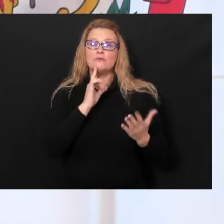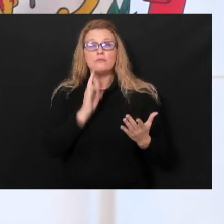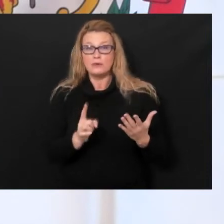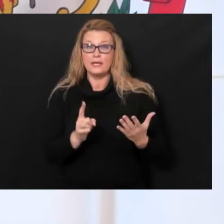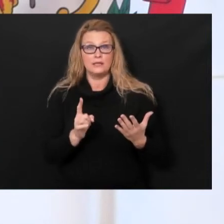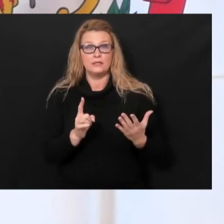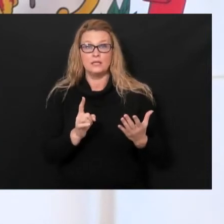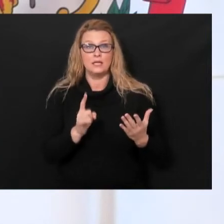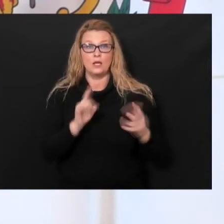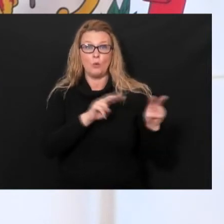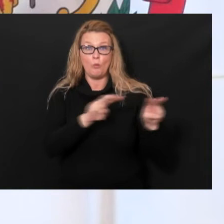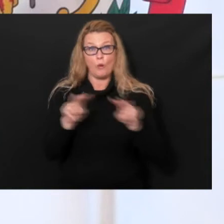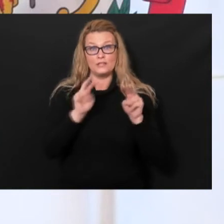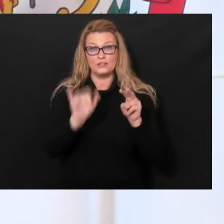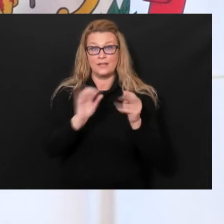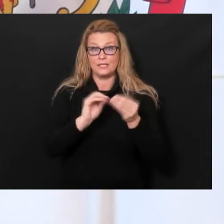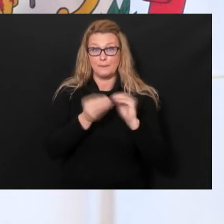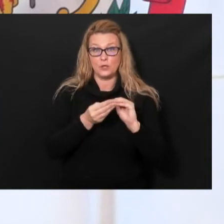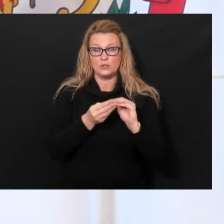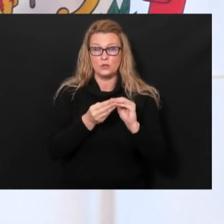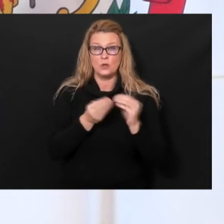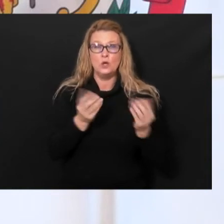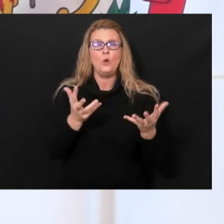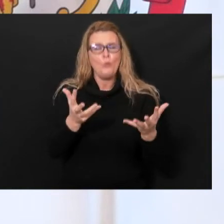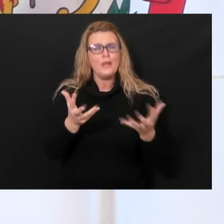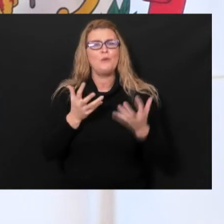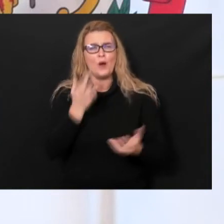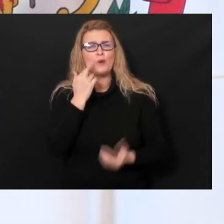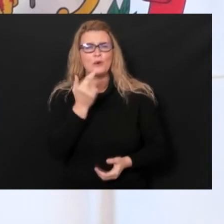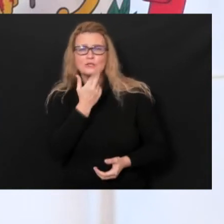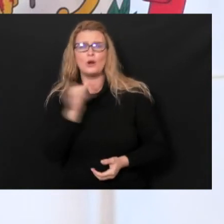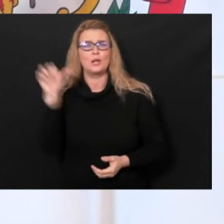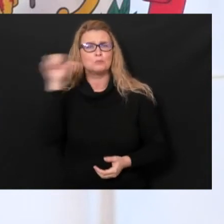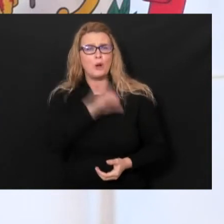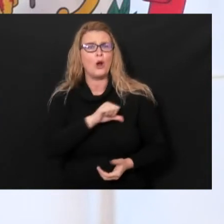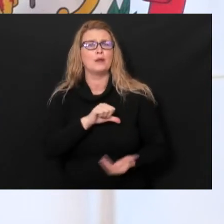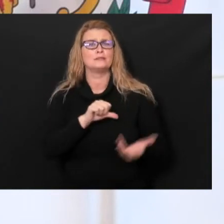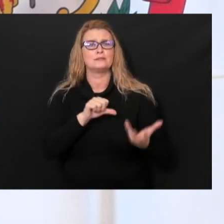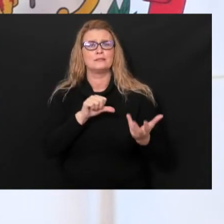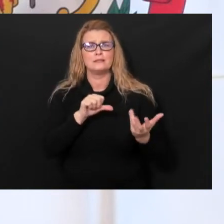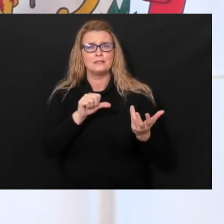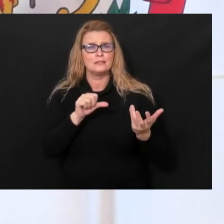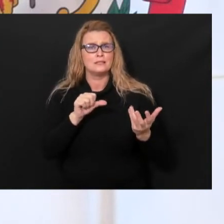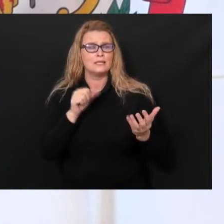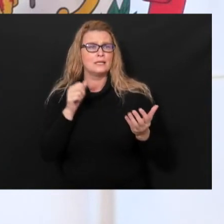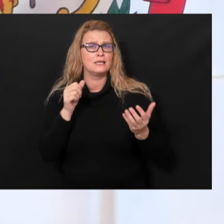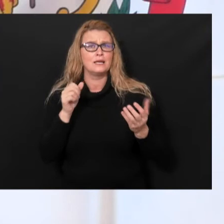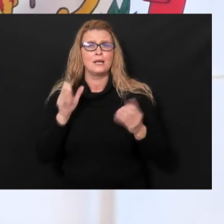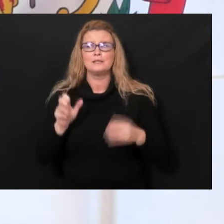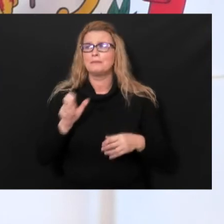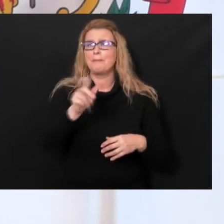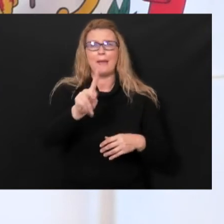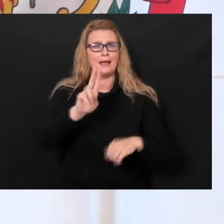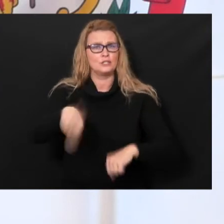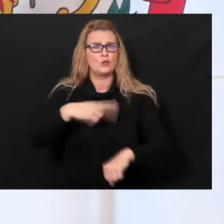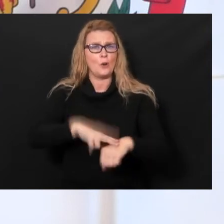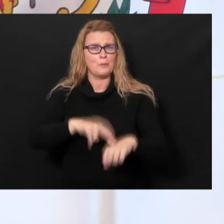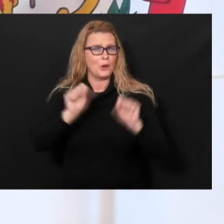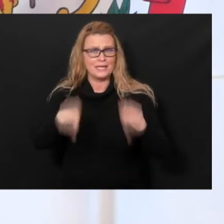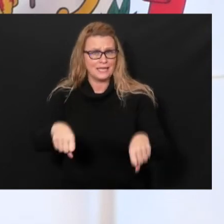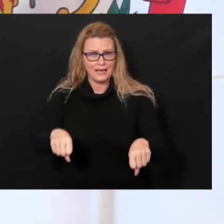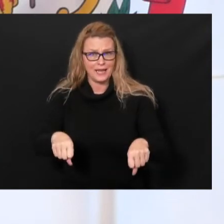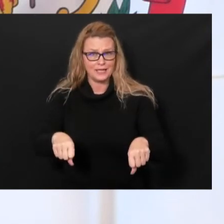really watching the numbers. We want our restaurants, our bars, we want us to be as close to back to normal as we can possibly